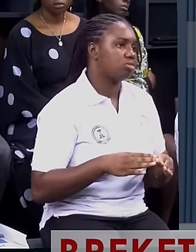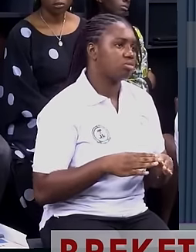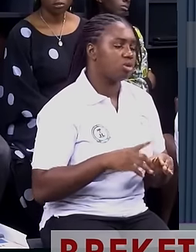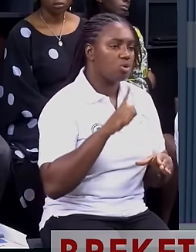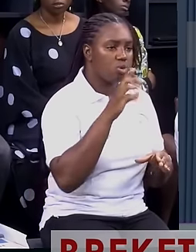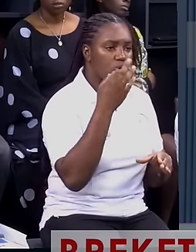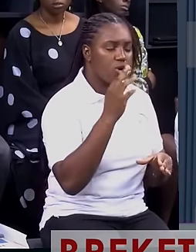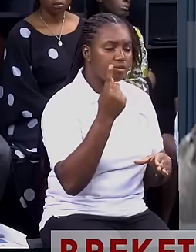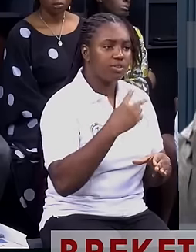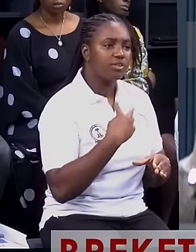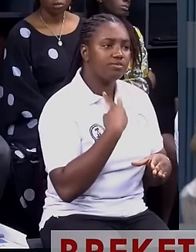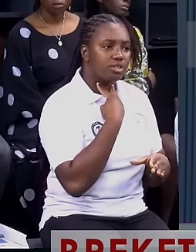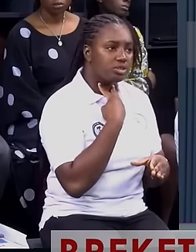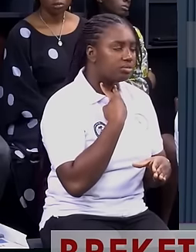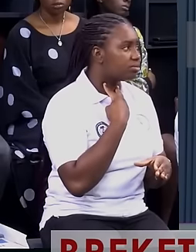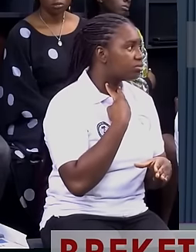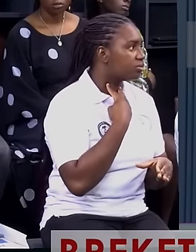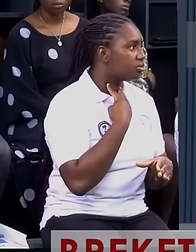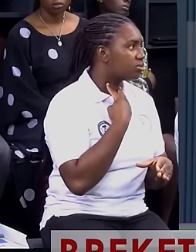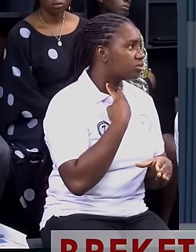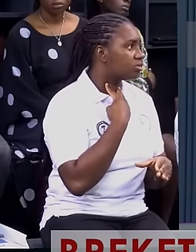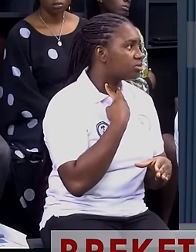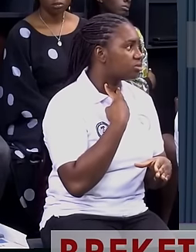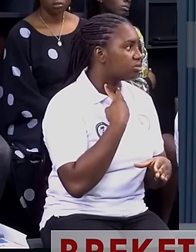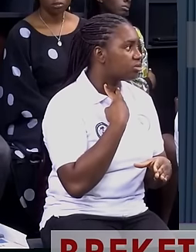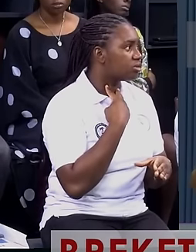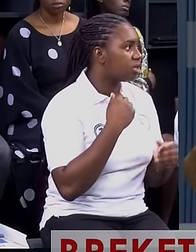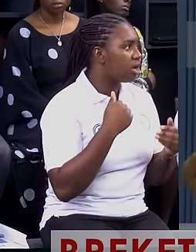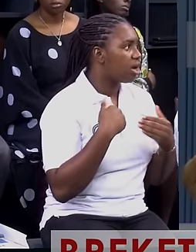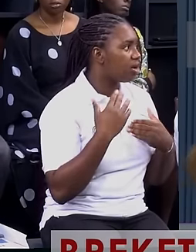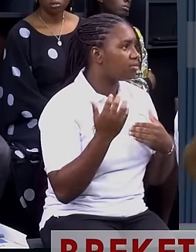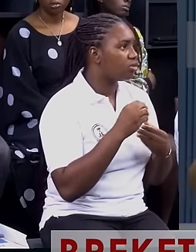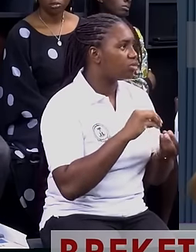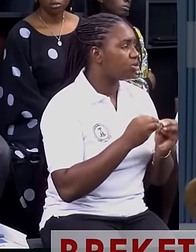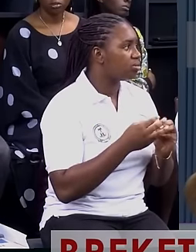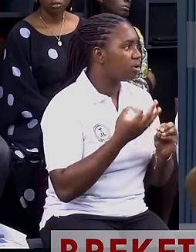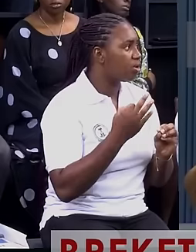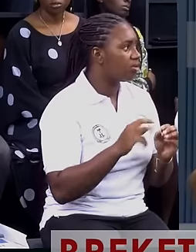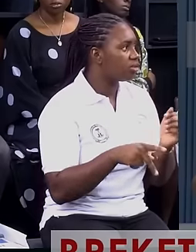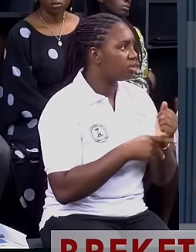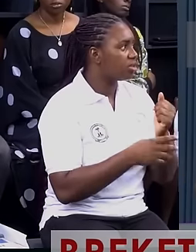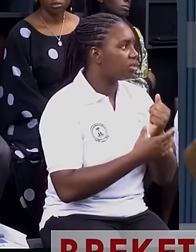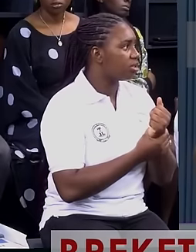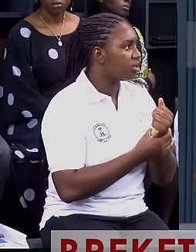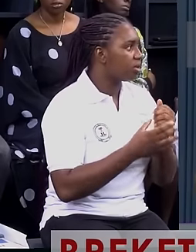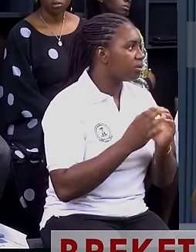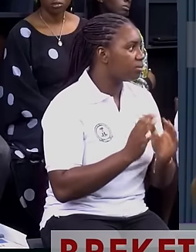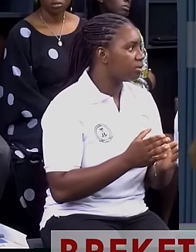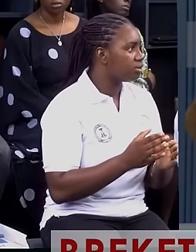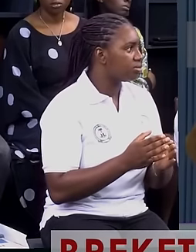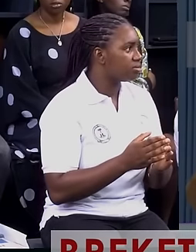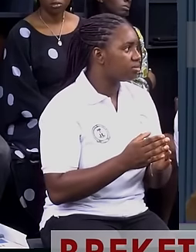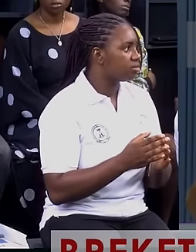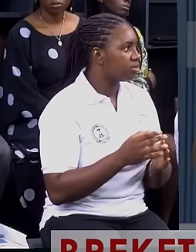One of the victims have got the number of the kidnappers, and yet